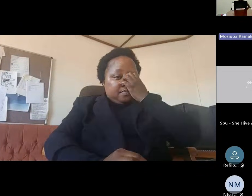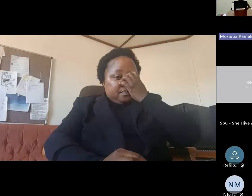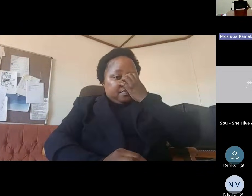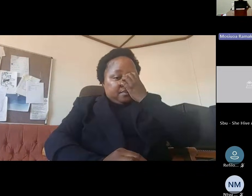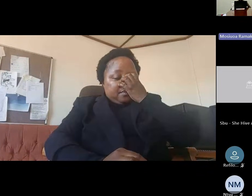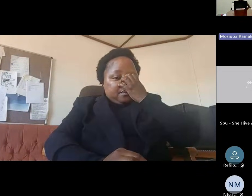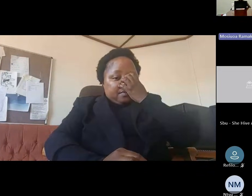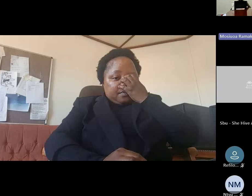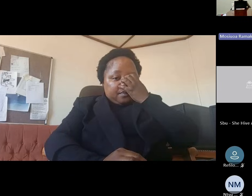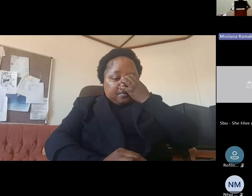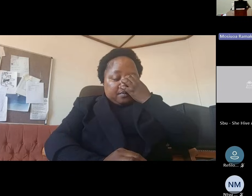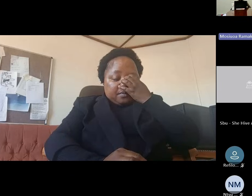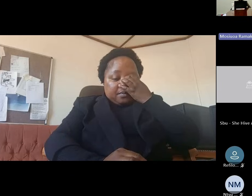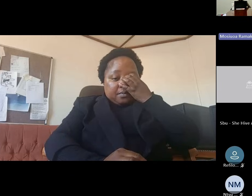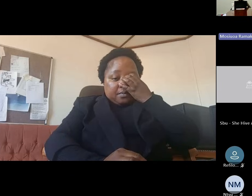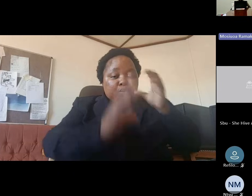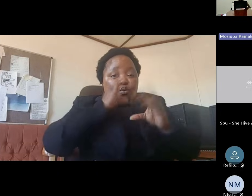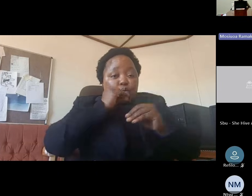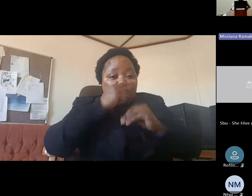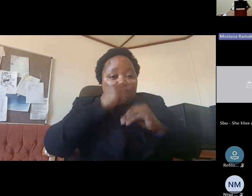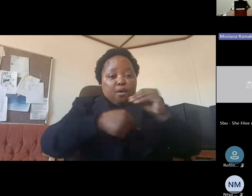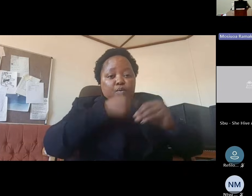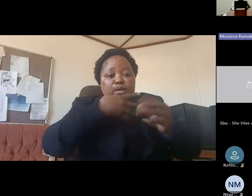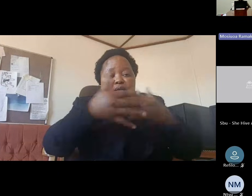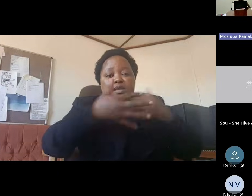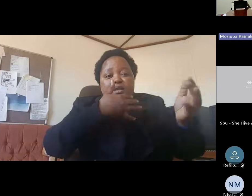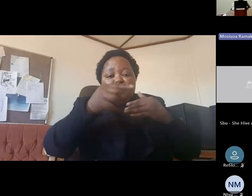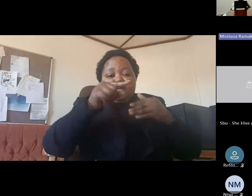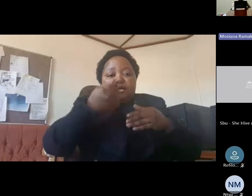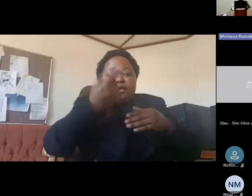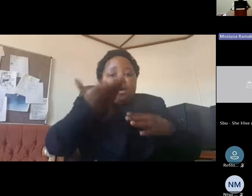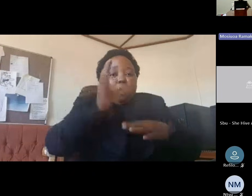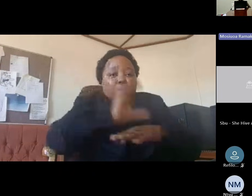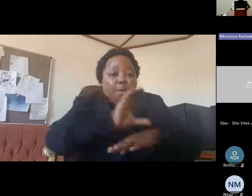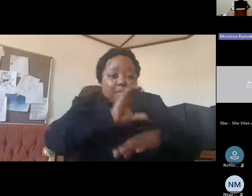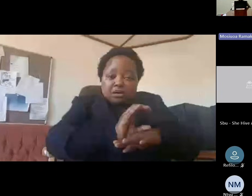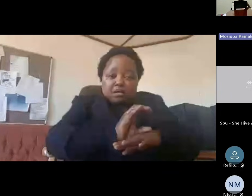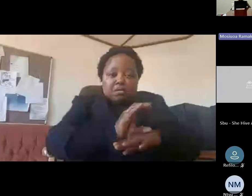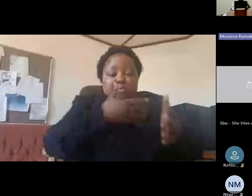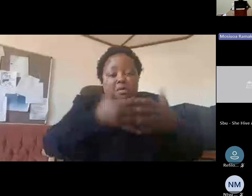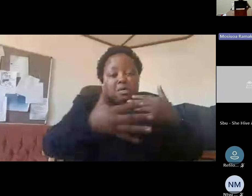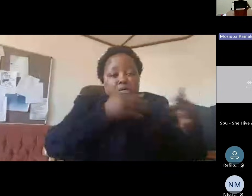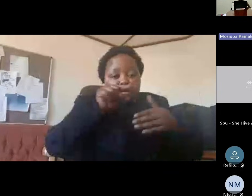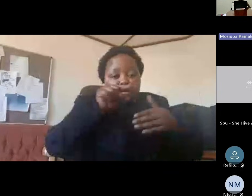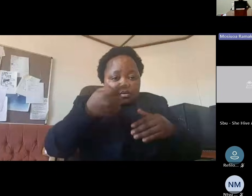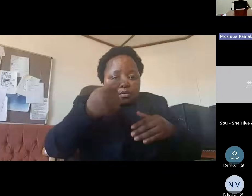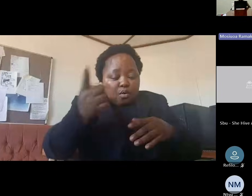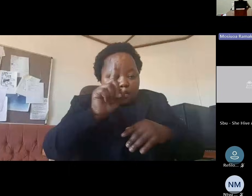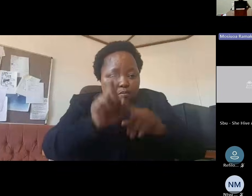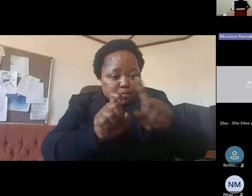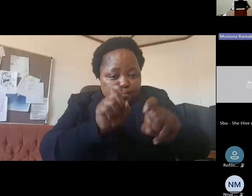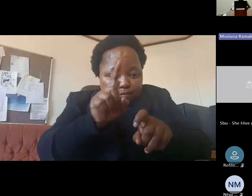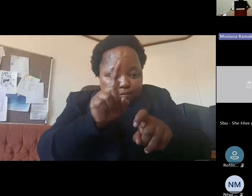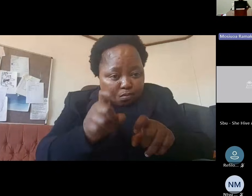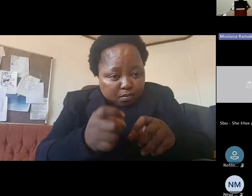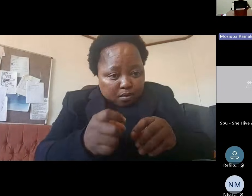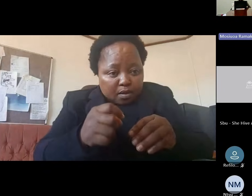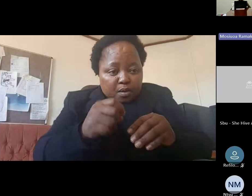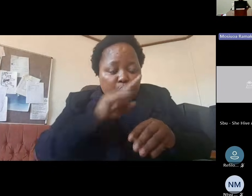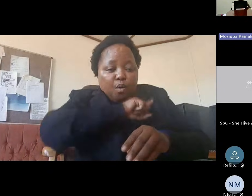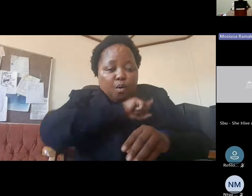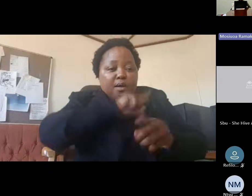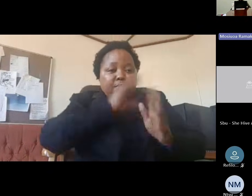to put across your questions, your answers. I know that they have shared their presentation in much